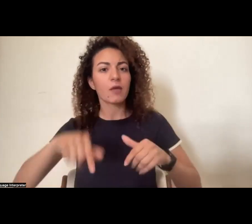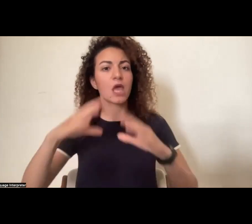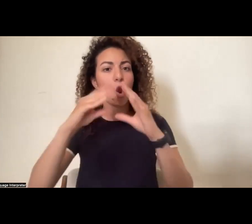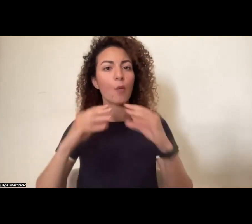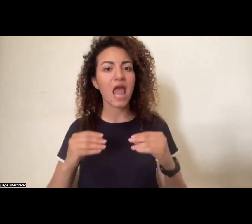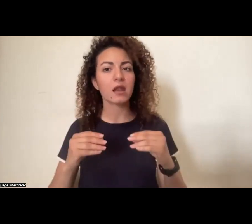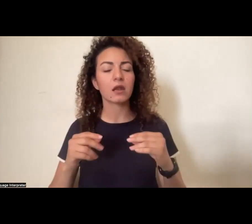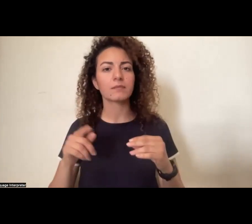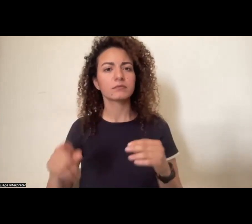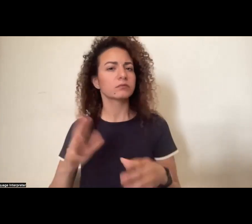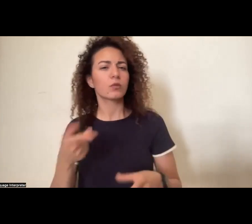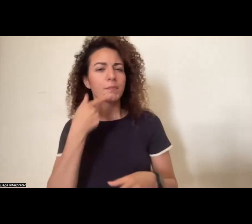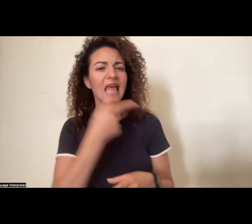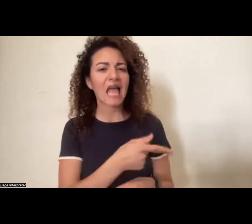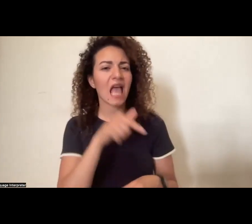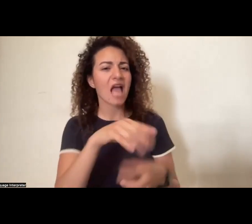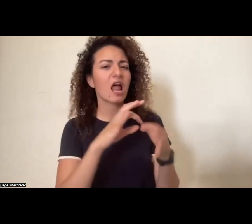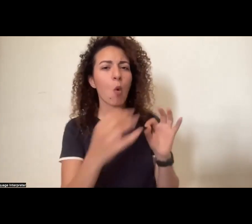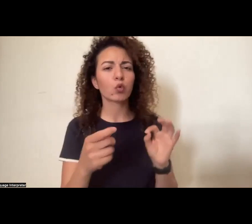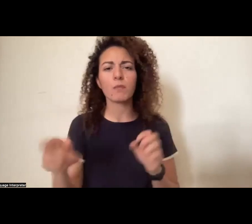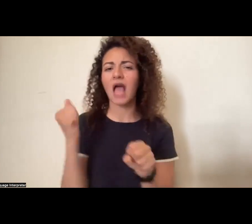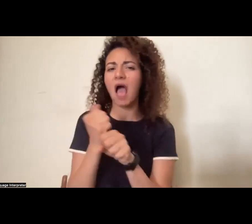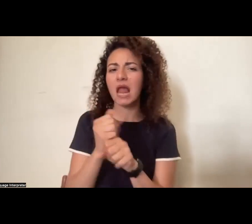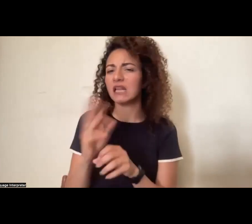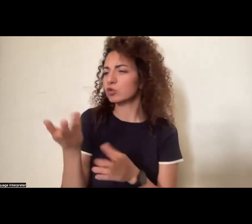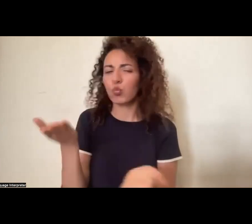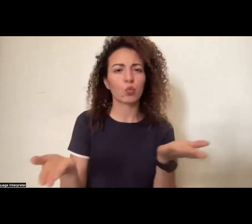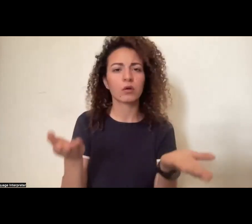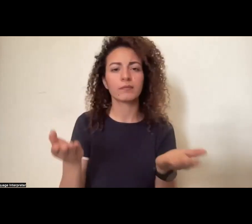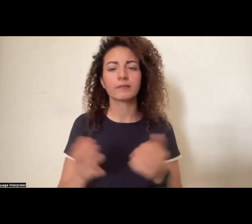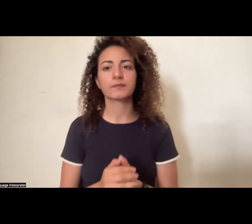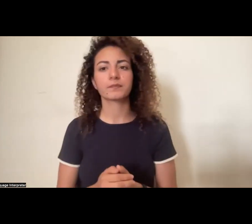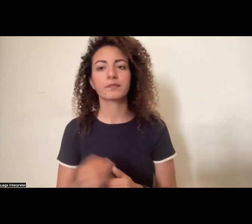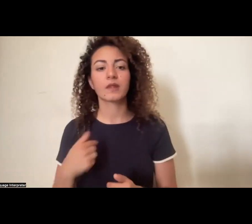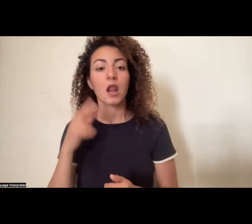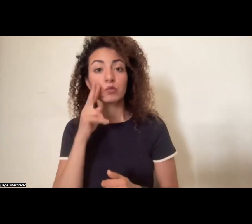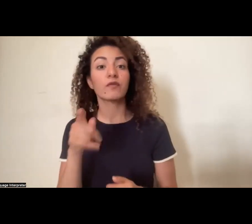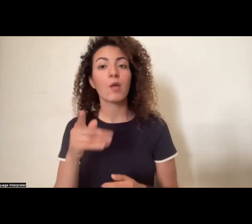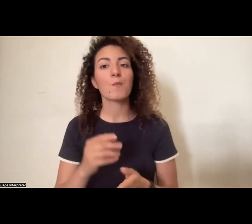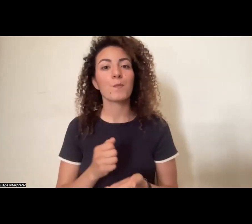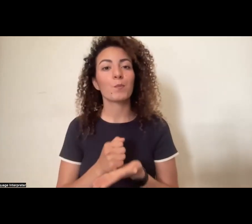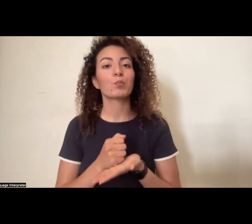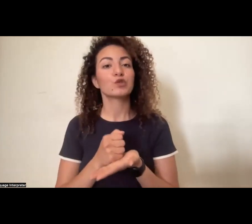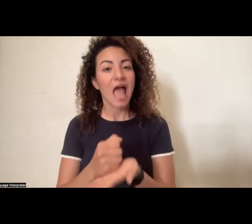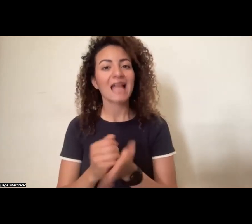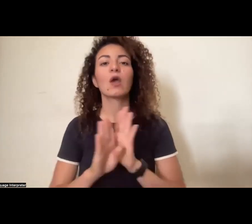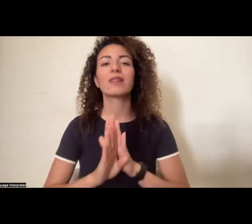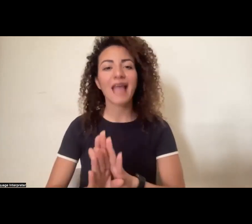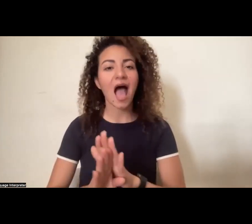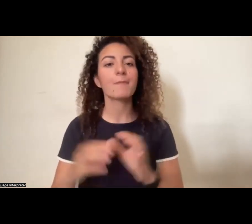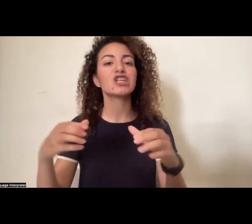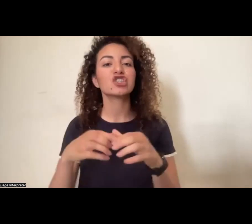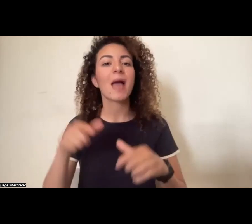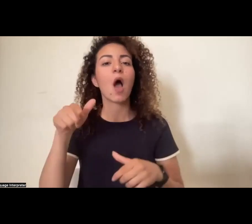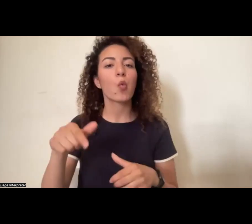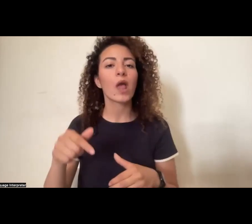mean, I do not also see the fact that the right to health and the right to social protection is indeed at the core